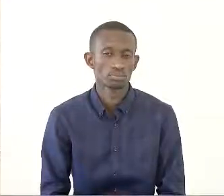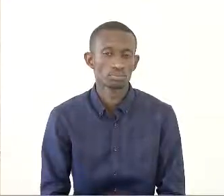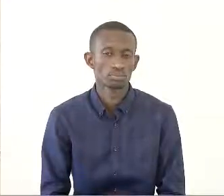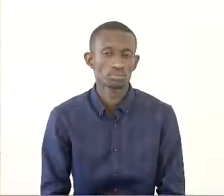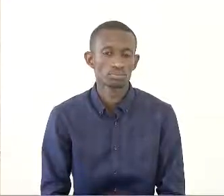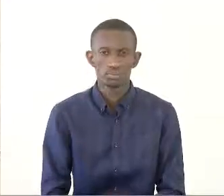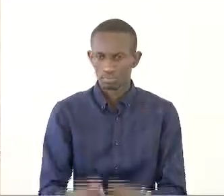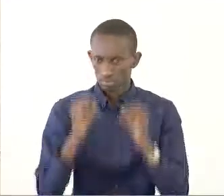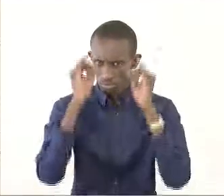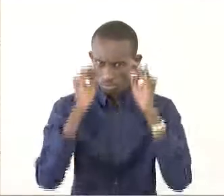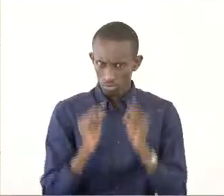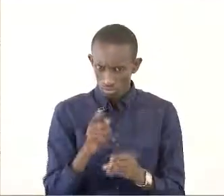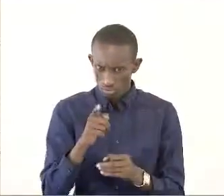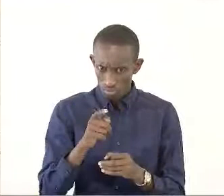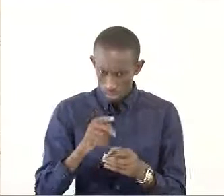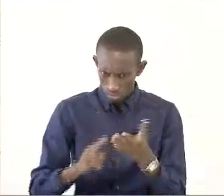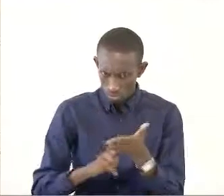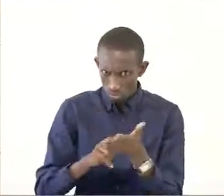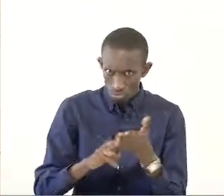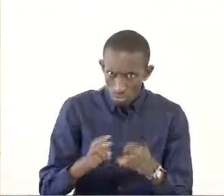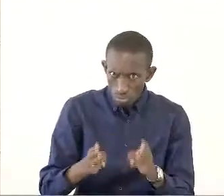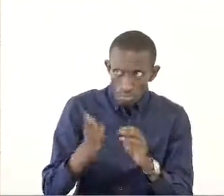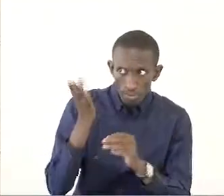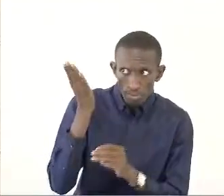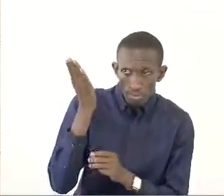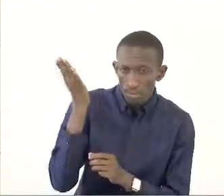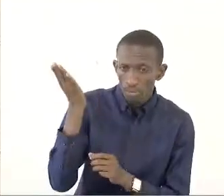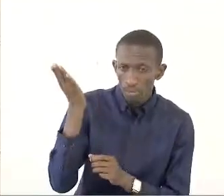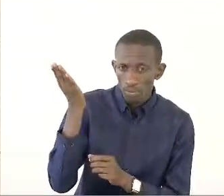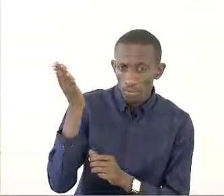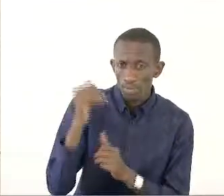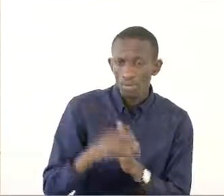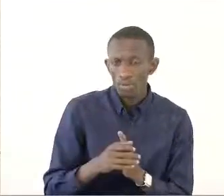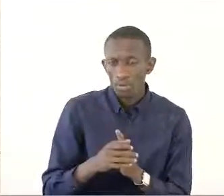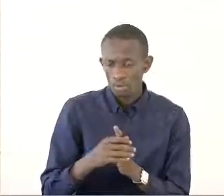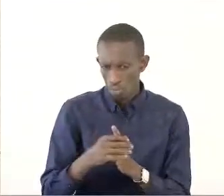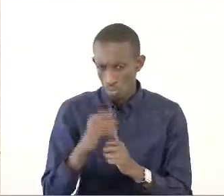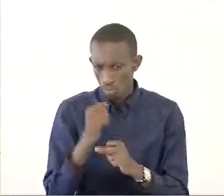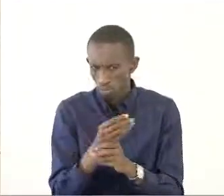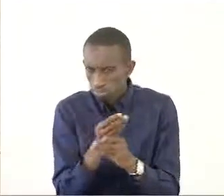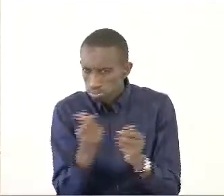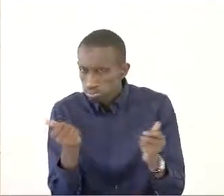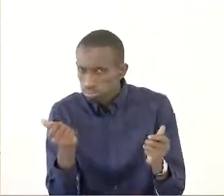When you use this method, we are going to use it and we solve this.